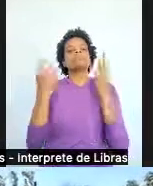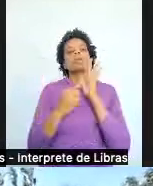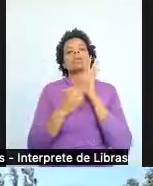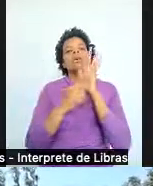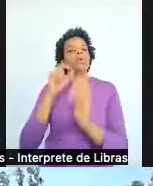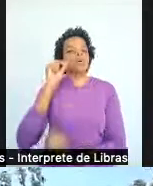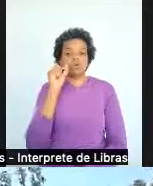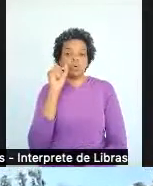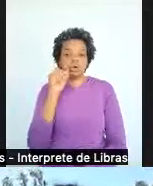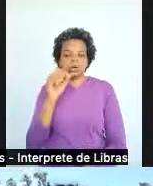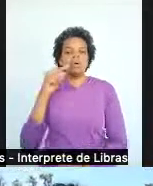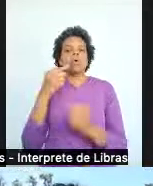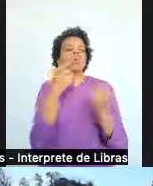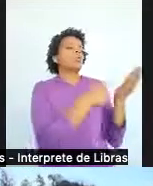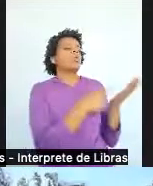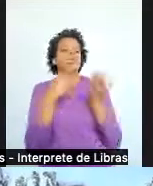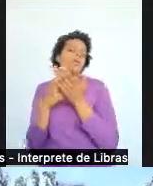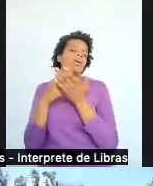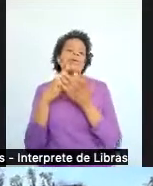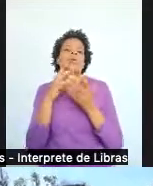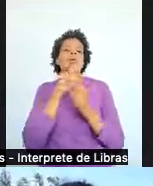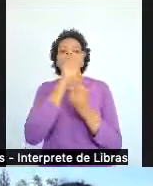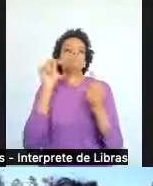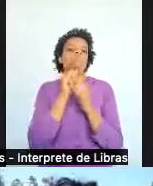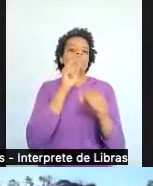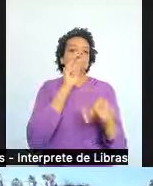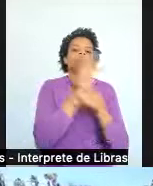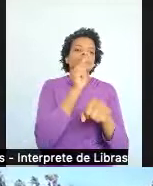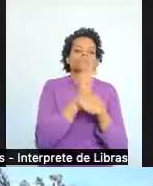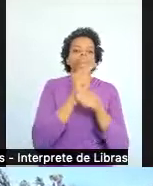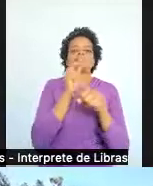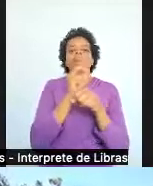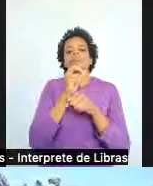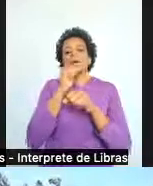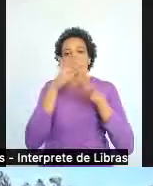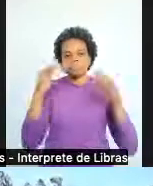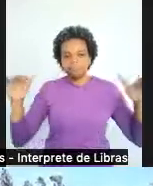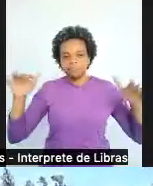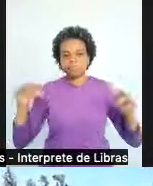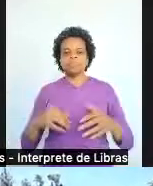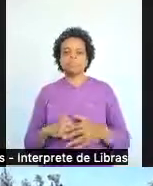you our commitments with the ocean's conservation.